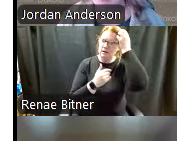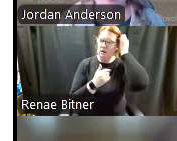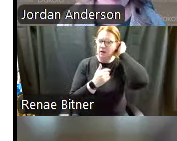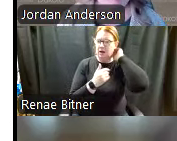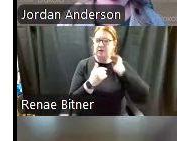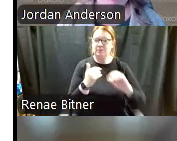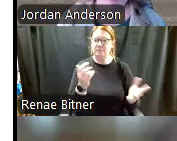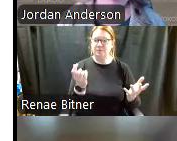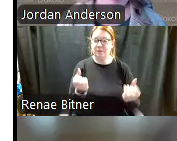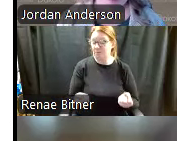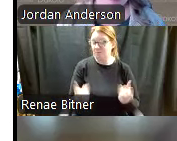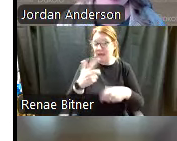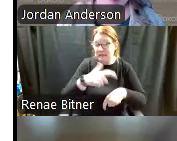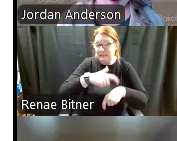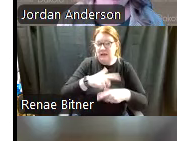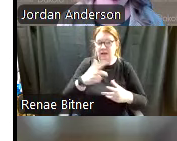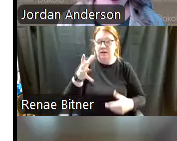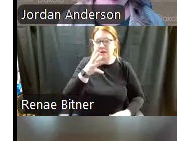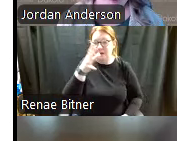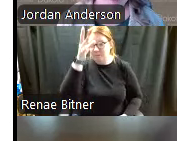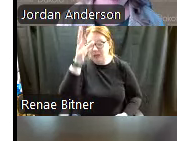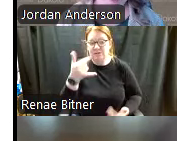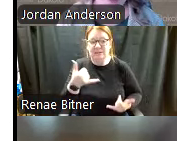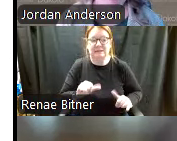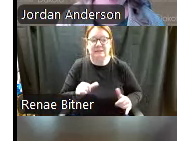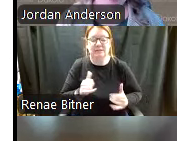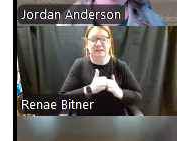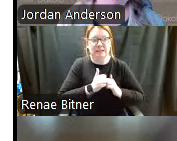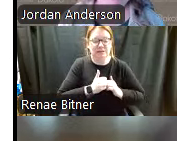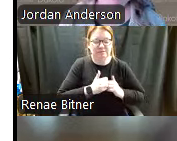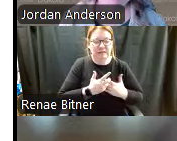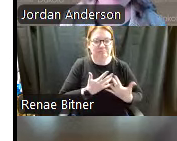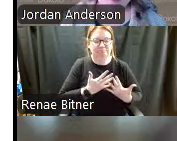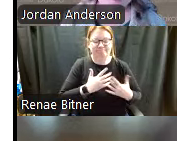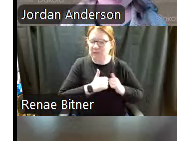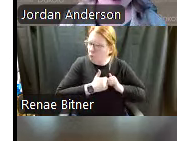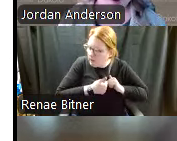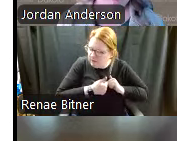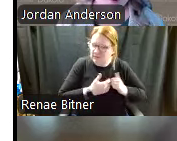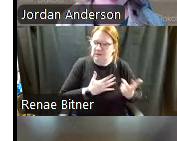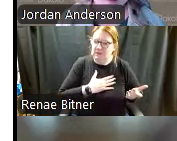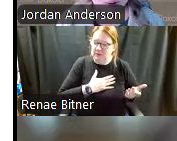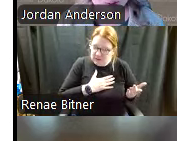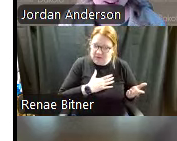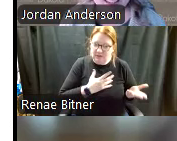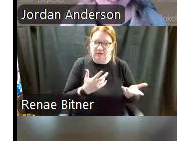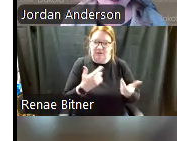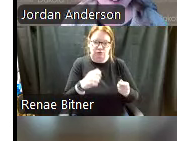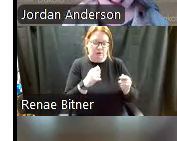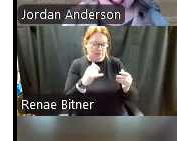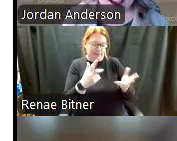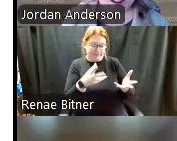and a lot of times parents are grieving, or you're just trying to navigate parenting a 1 and 2 year old,